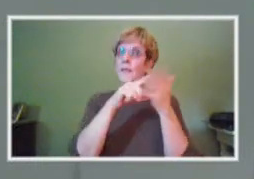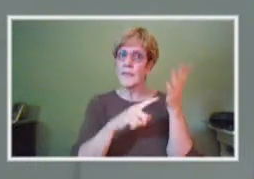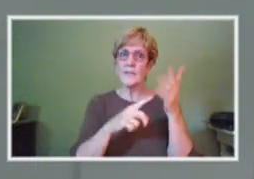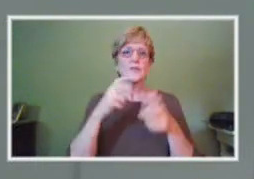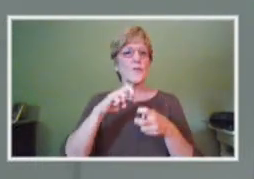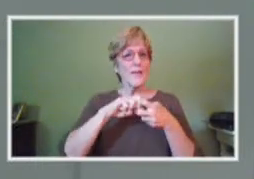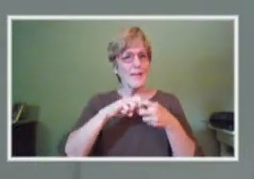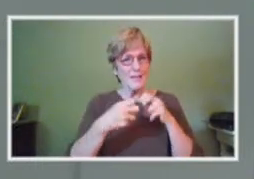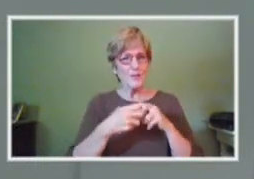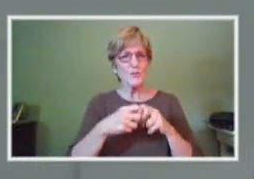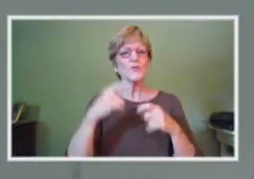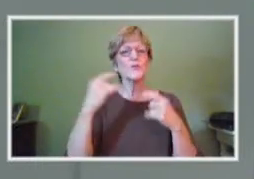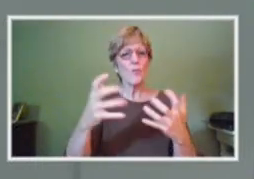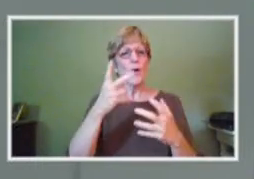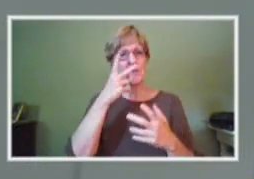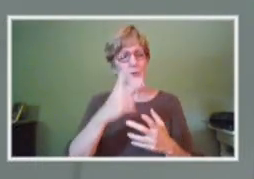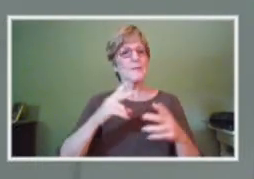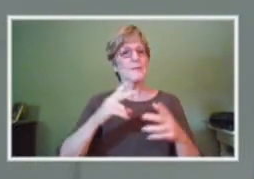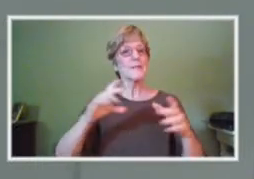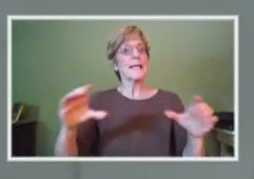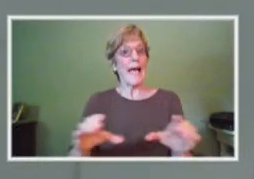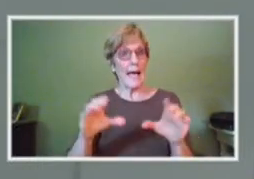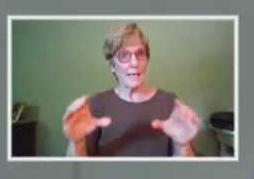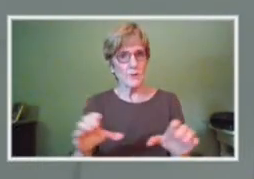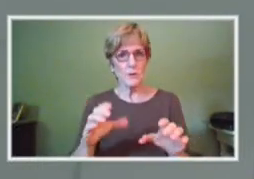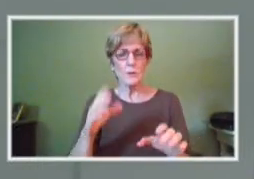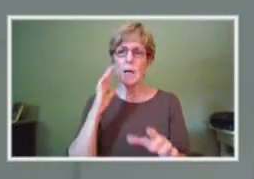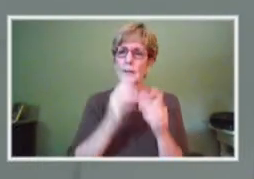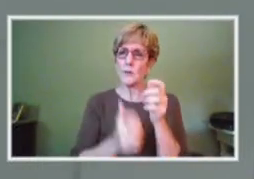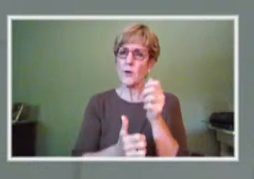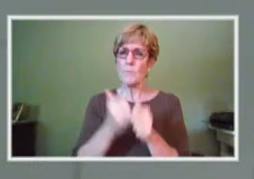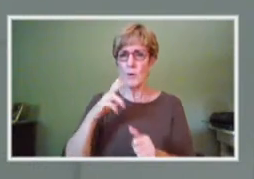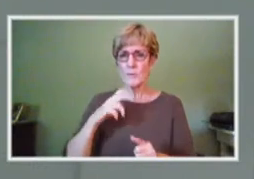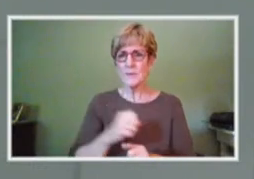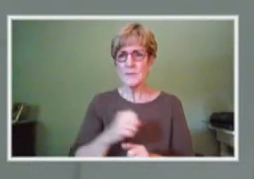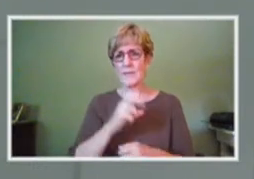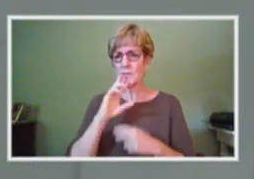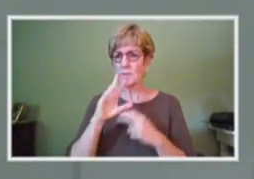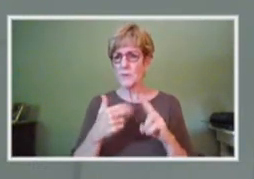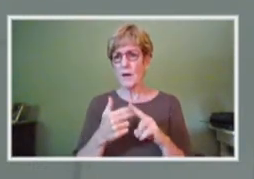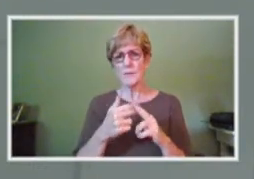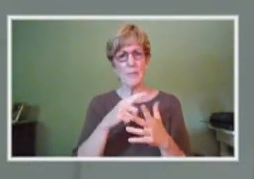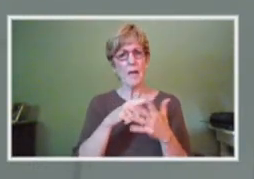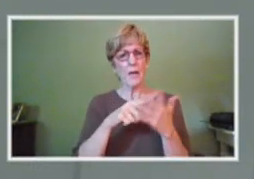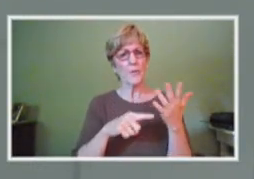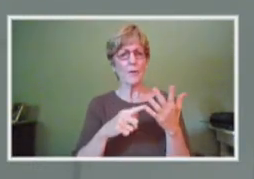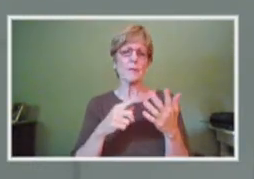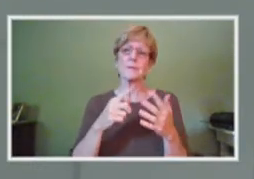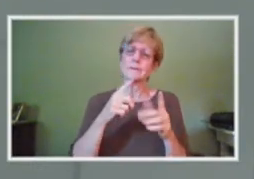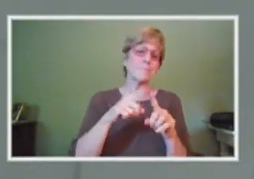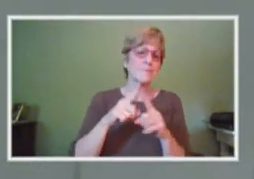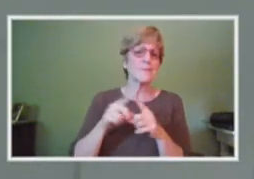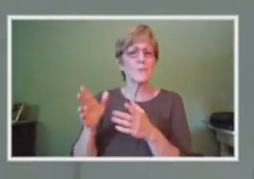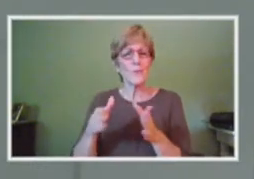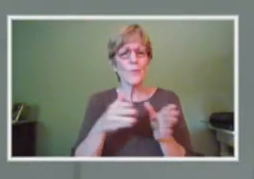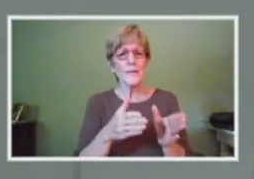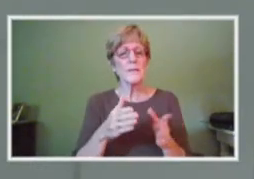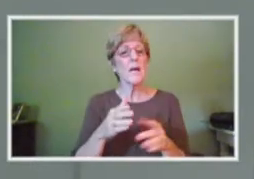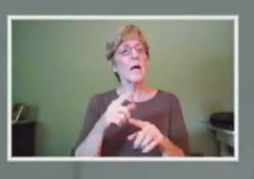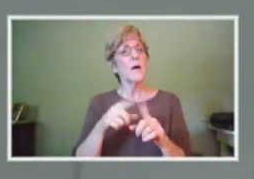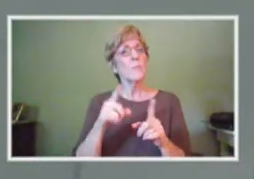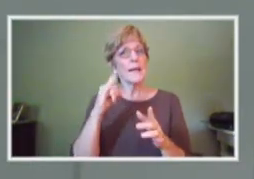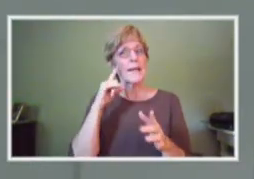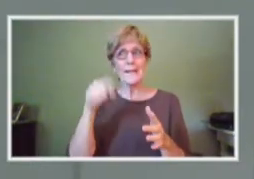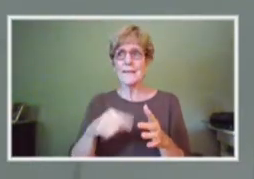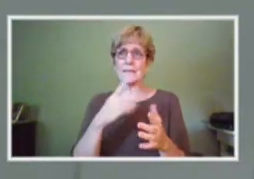want to see action on. And I know that most of us have talked about them in some respect, one way or the other. So I think that this is a good